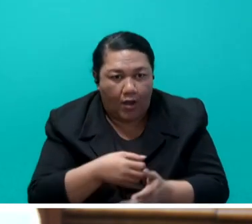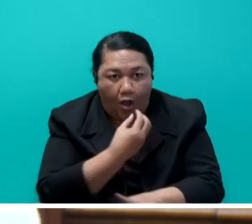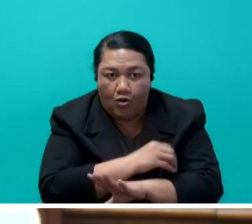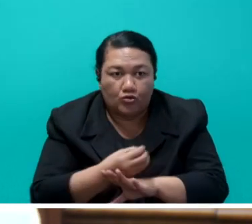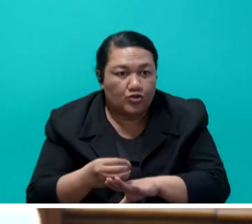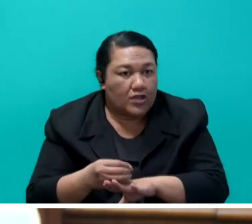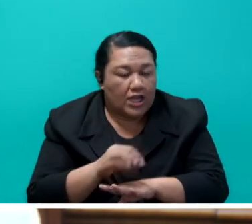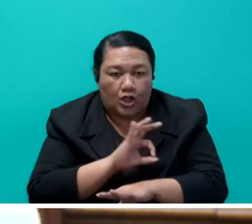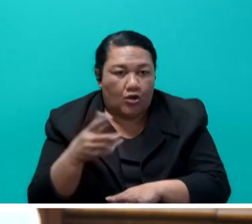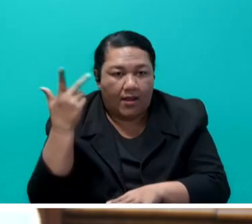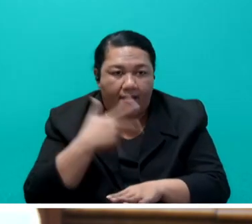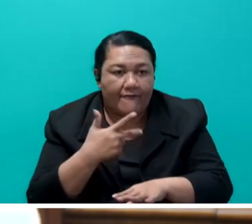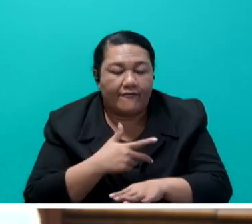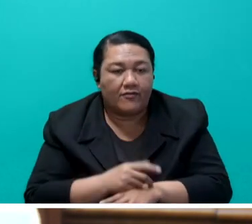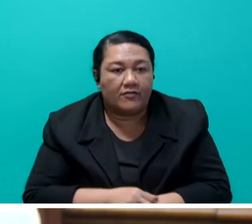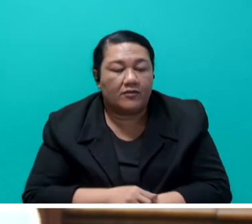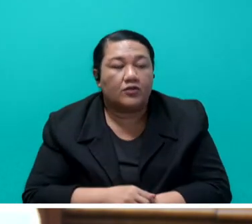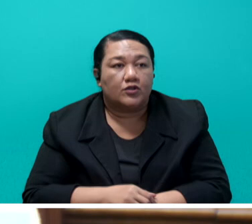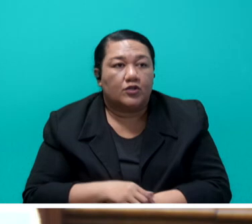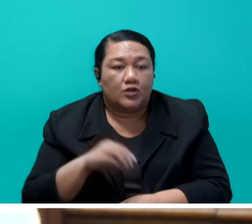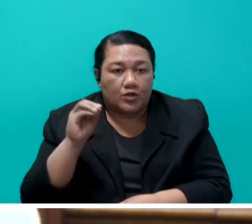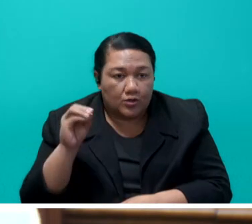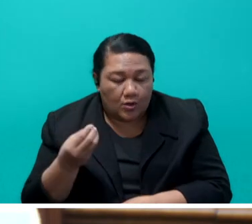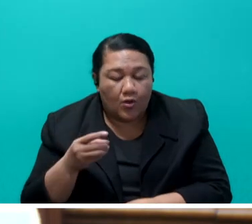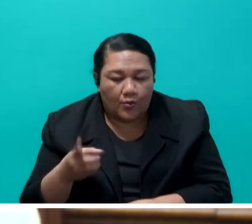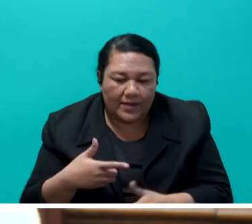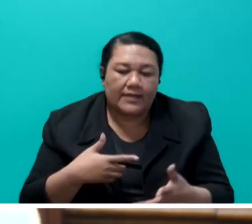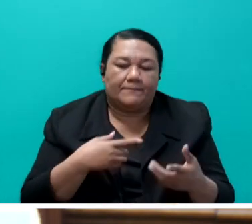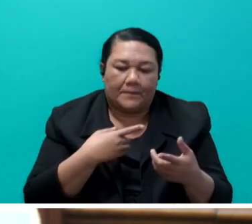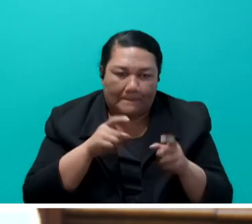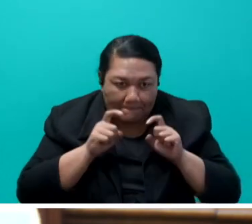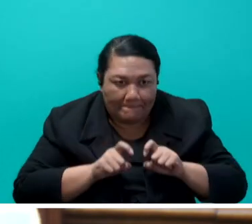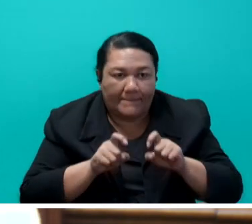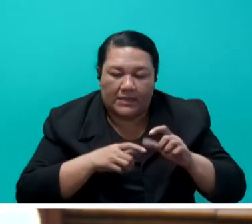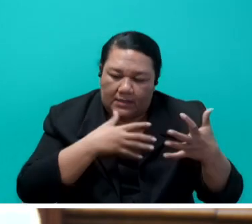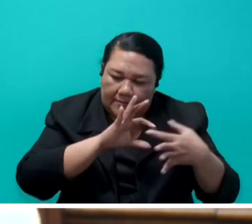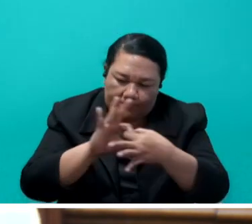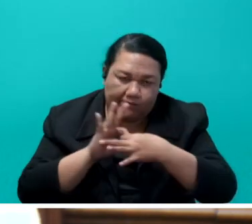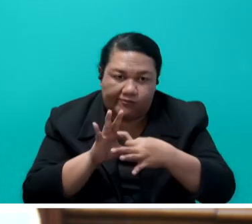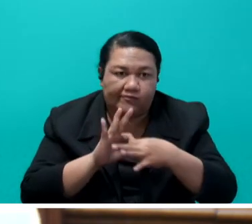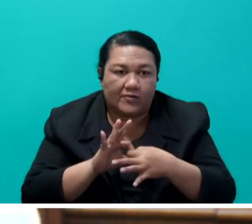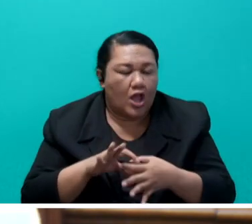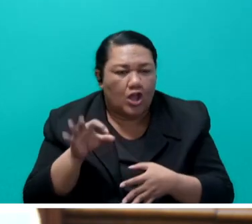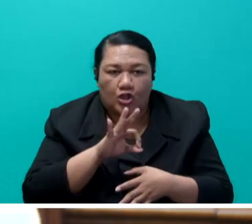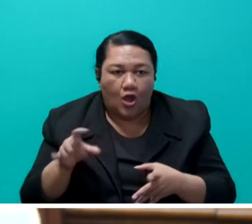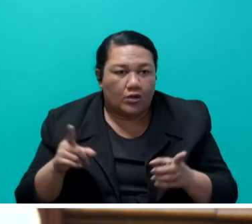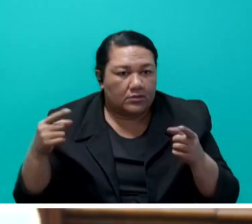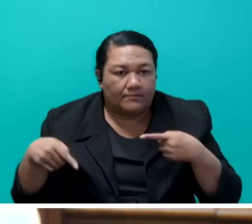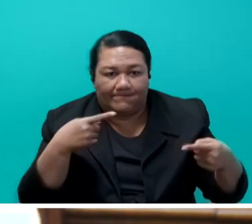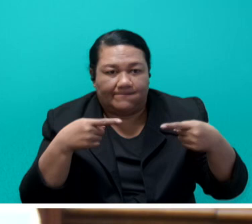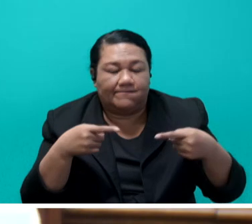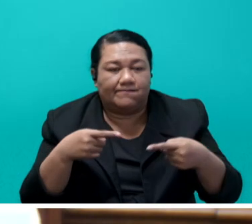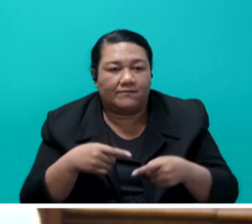upholding the standards and maintain dialogue rather than stand in direct opposition to a decision